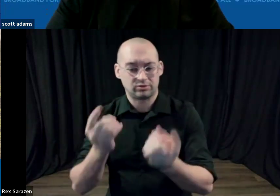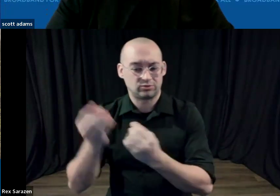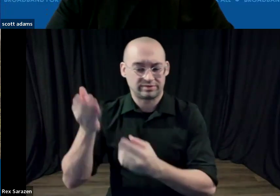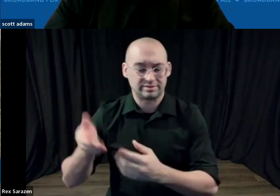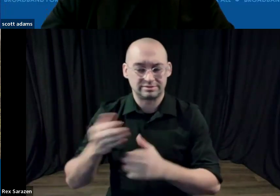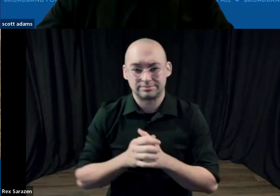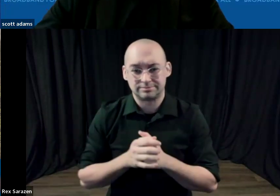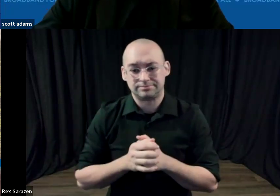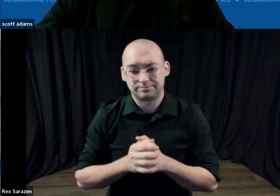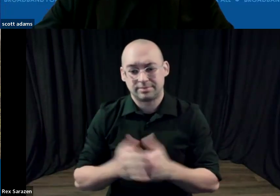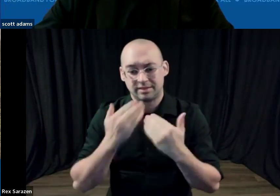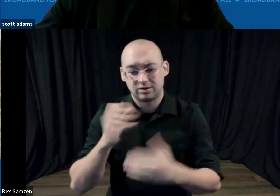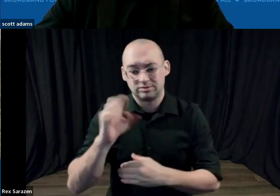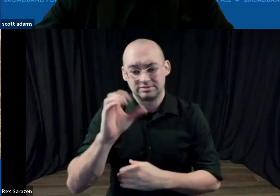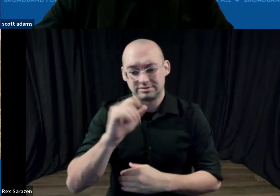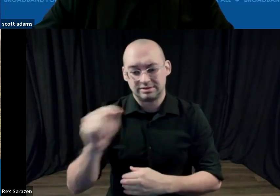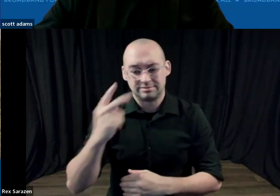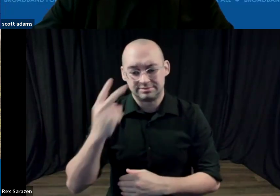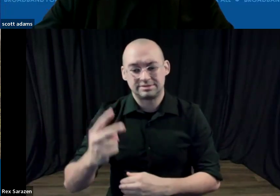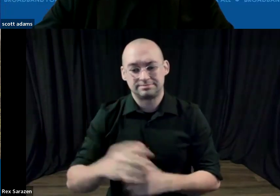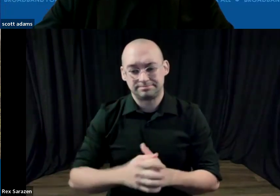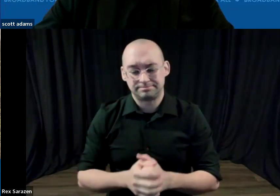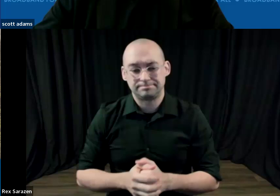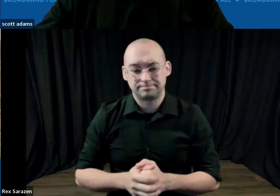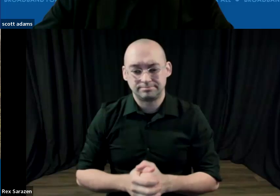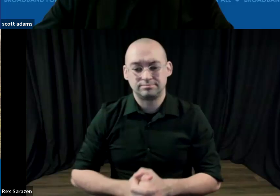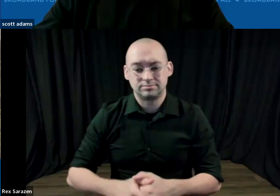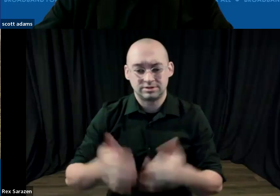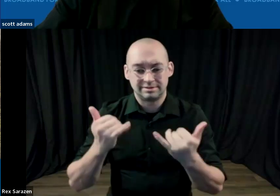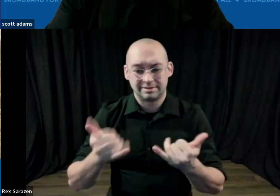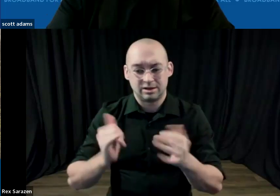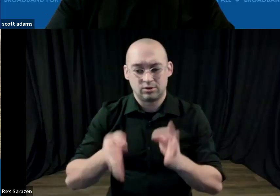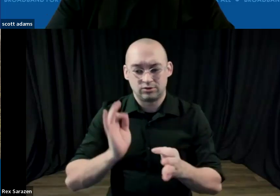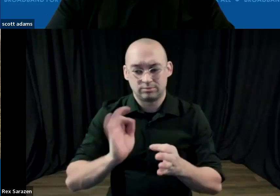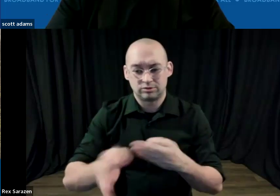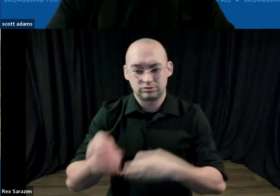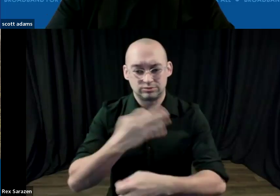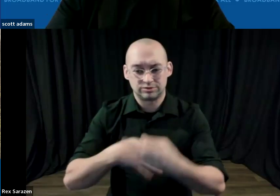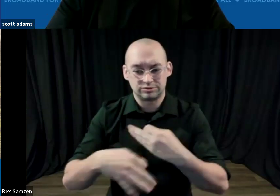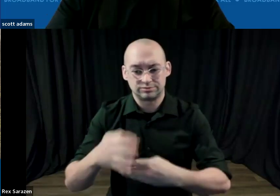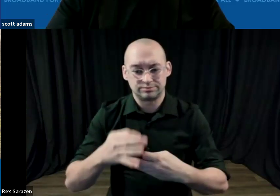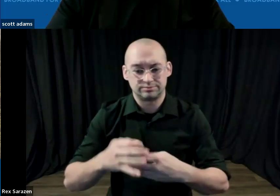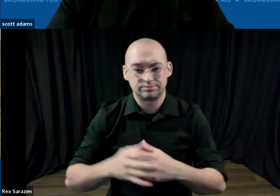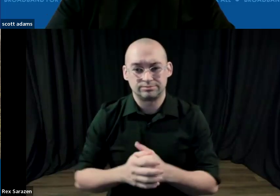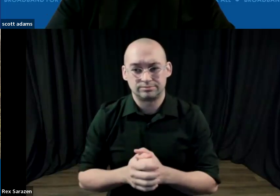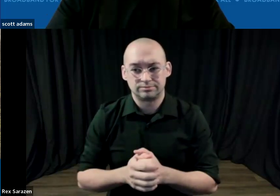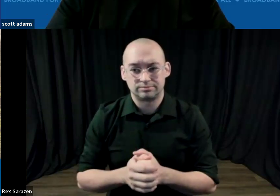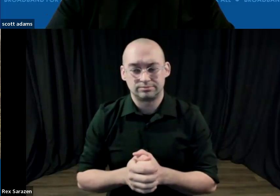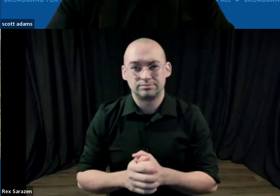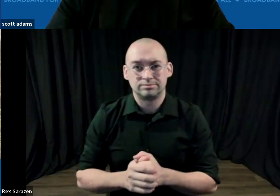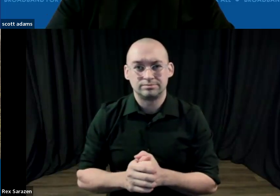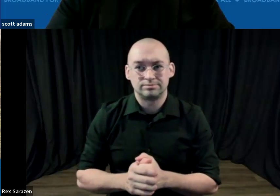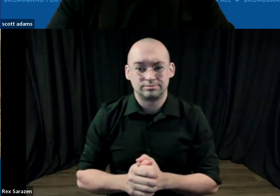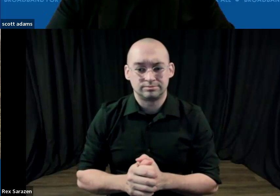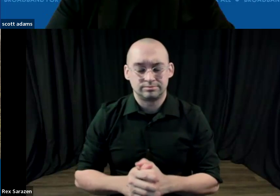Thank you, Scott. I am seeing a couple questions pop up that are going to be answered as we move through this presentation. And we will track some of these. And